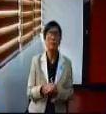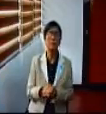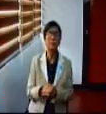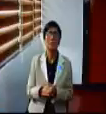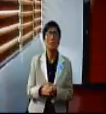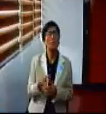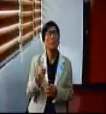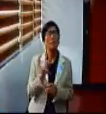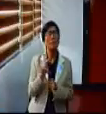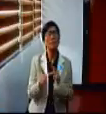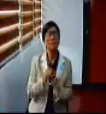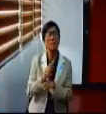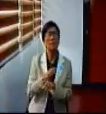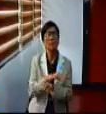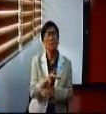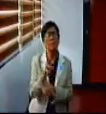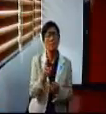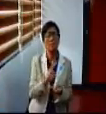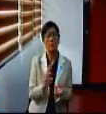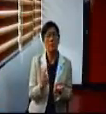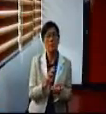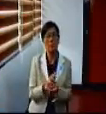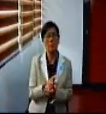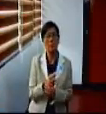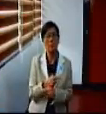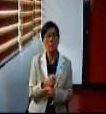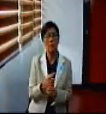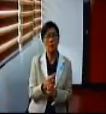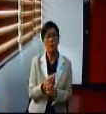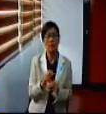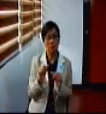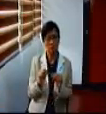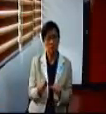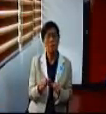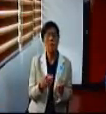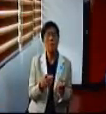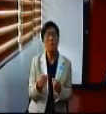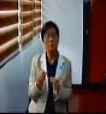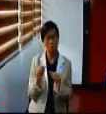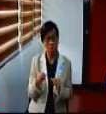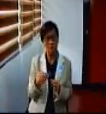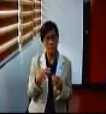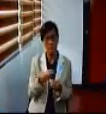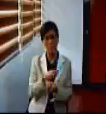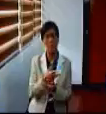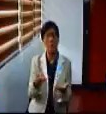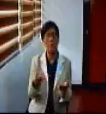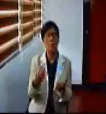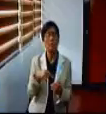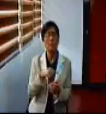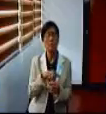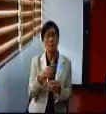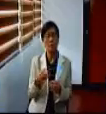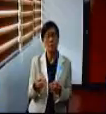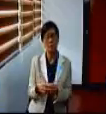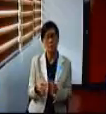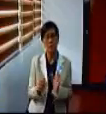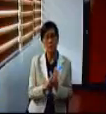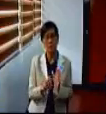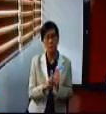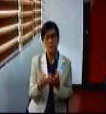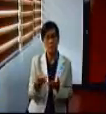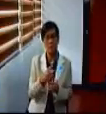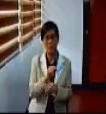What kind of effective remedy can NHRIs have? But particularly, could you provide us instances where national